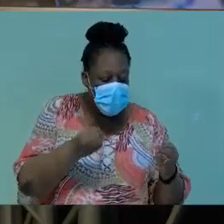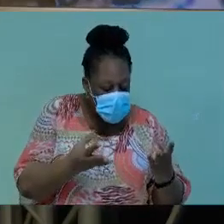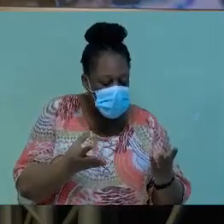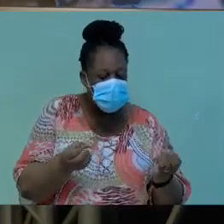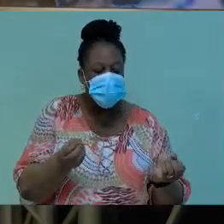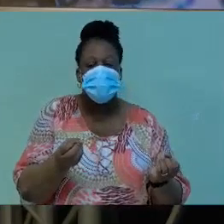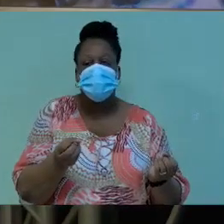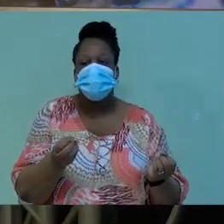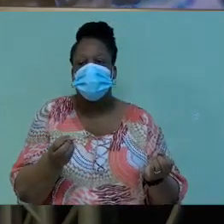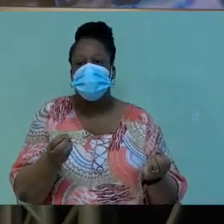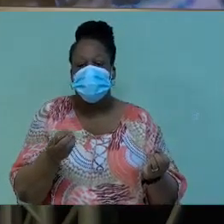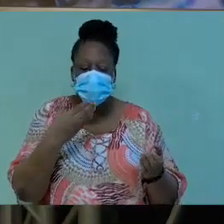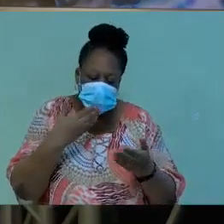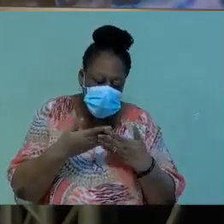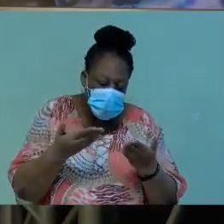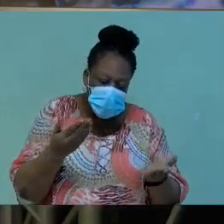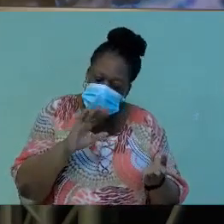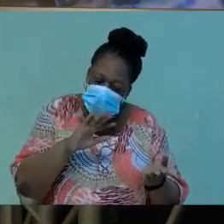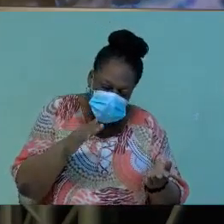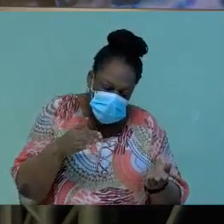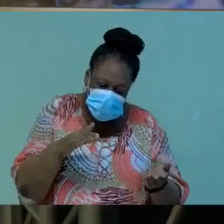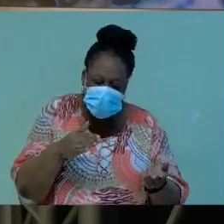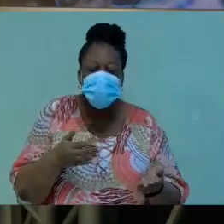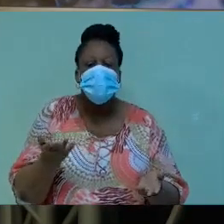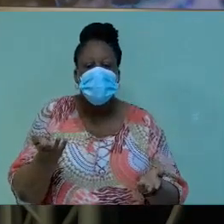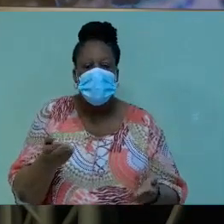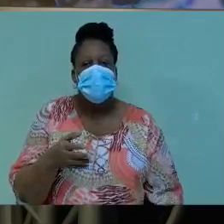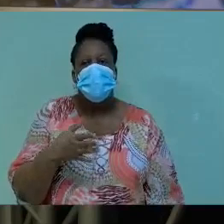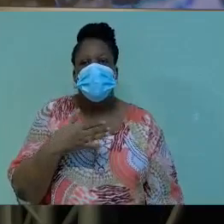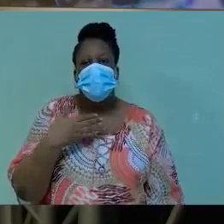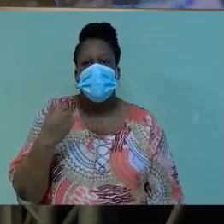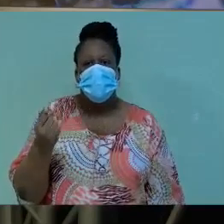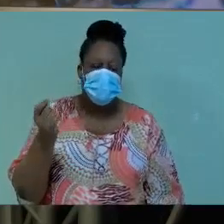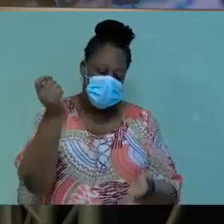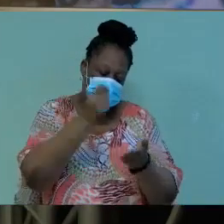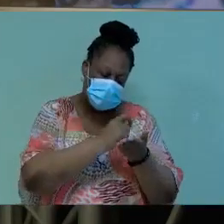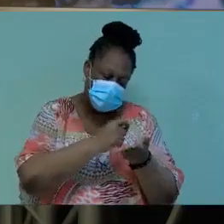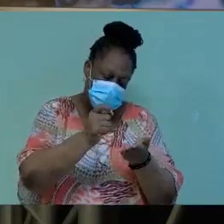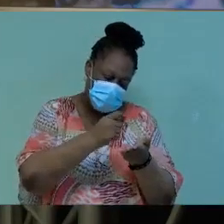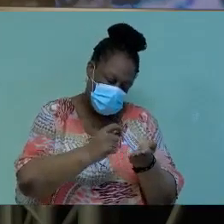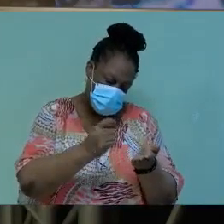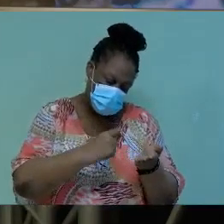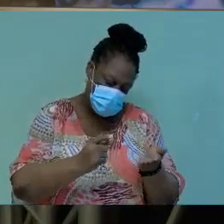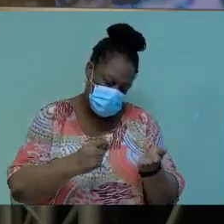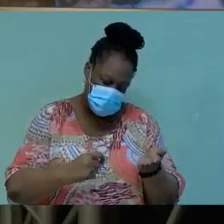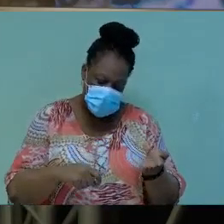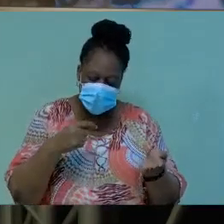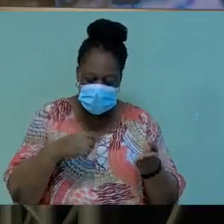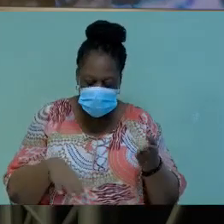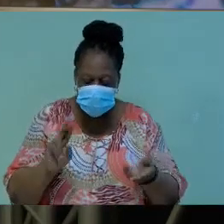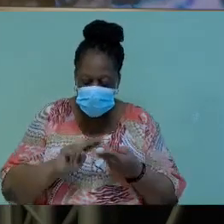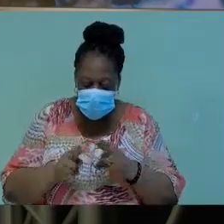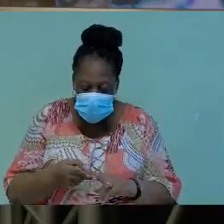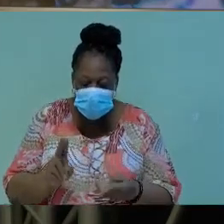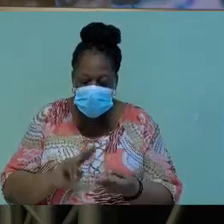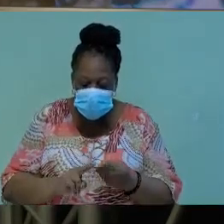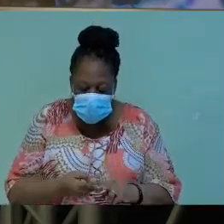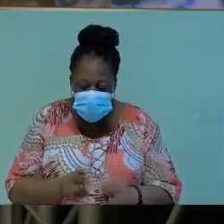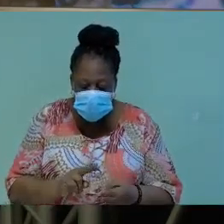JNF and to ensure that they are accurately recorded and accounted for, and to verify that the totals